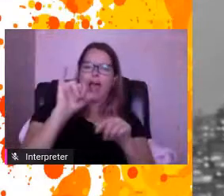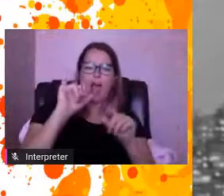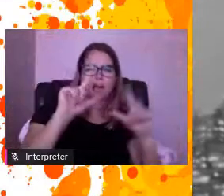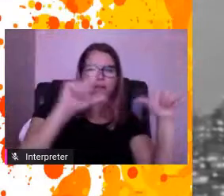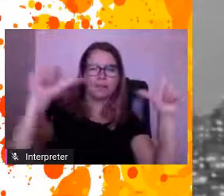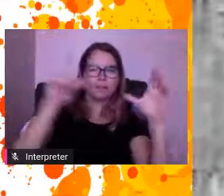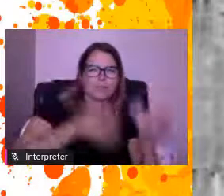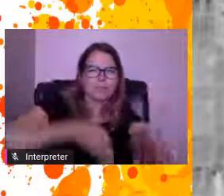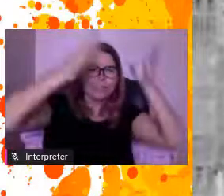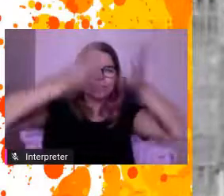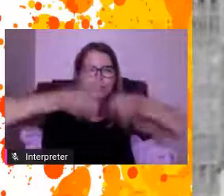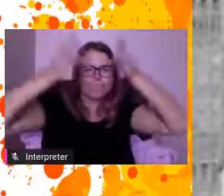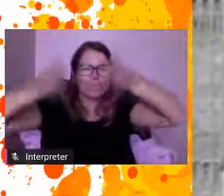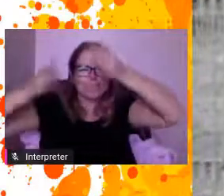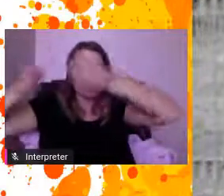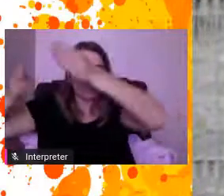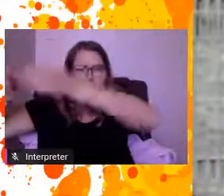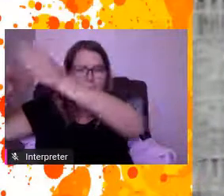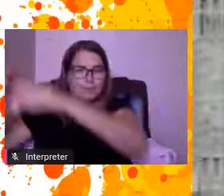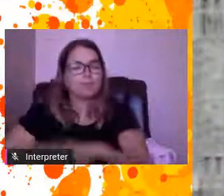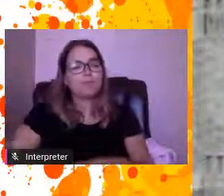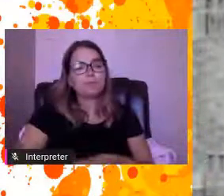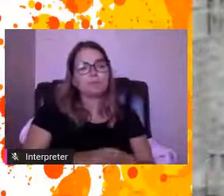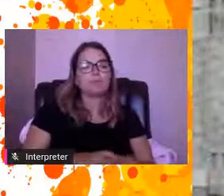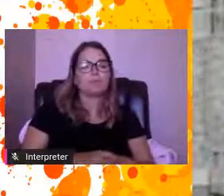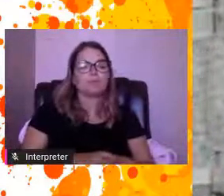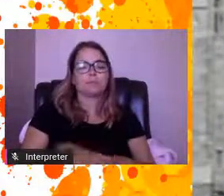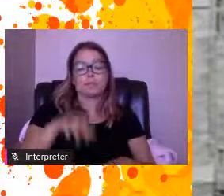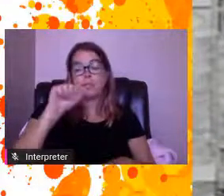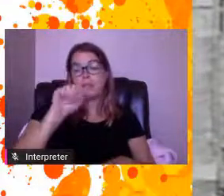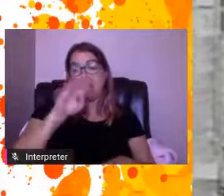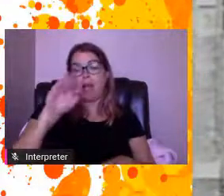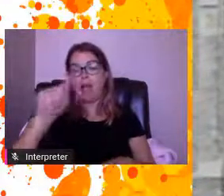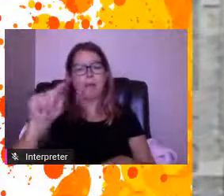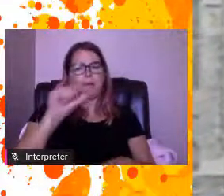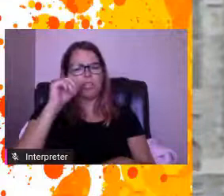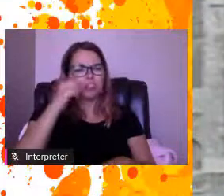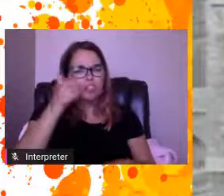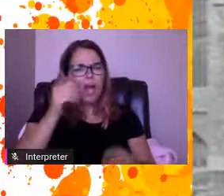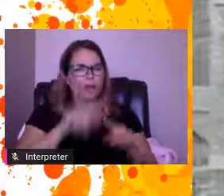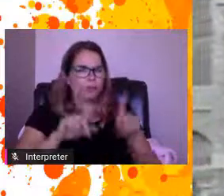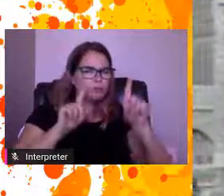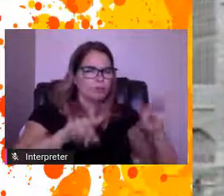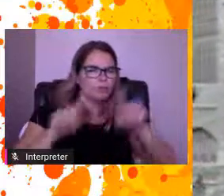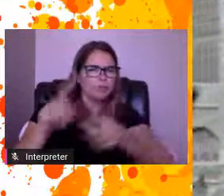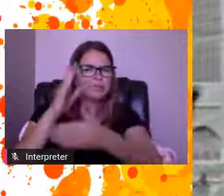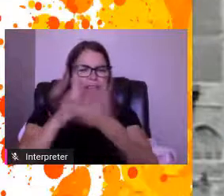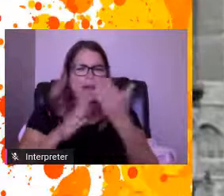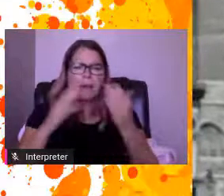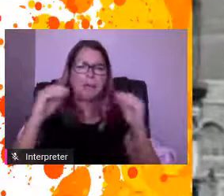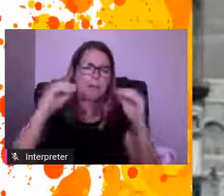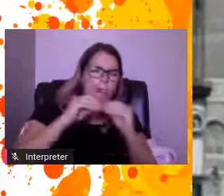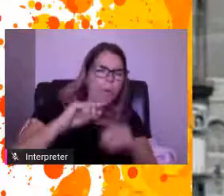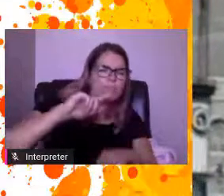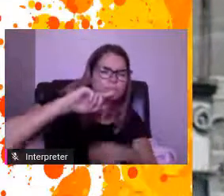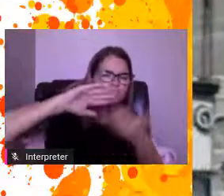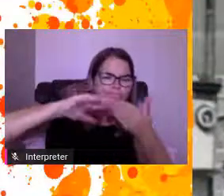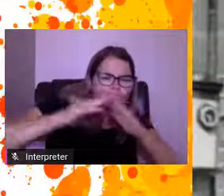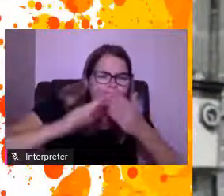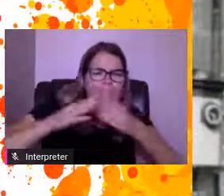towering architecture. Abbott never shied away from visiting some of New York's grittier neighborhoods in pursuit of the perfect